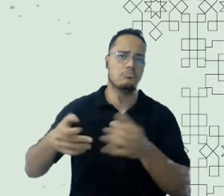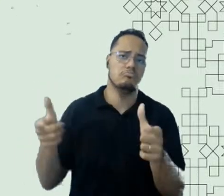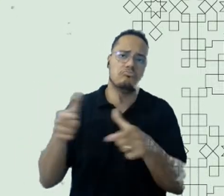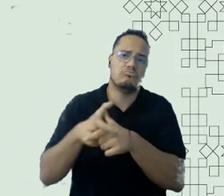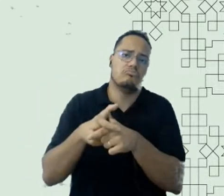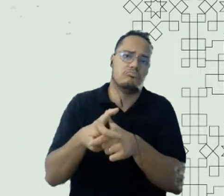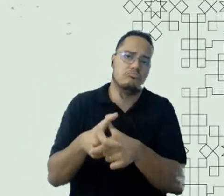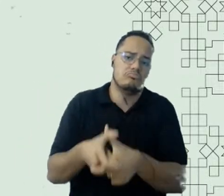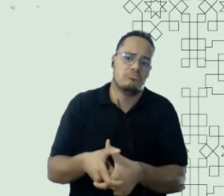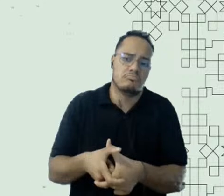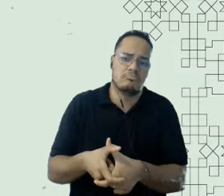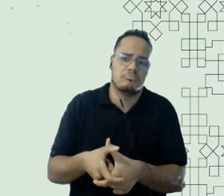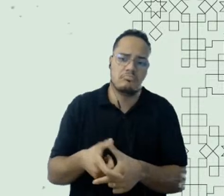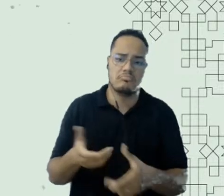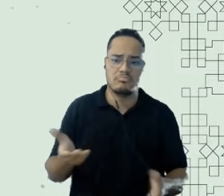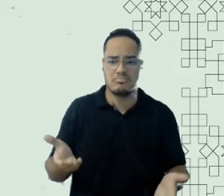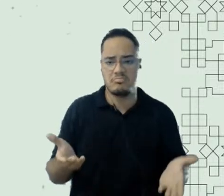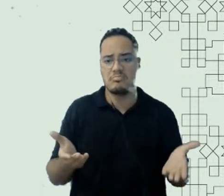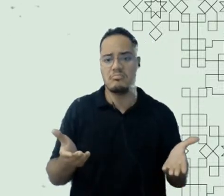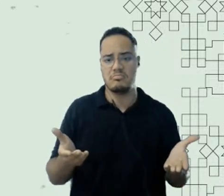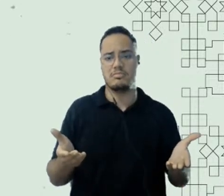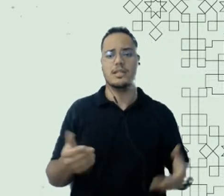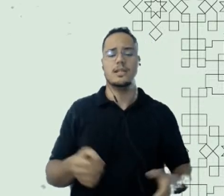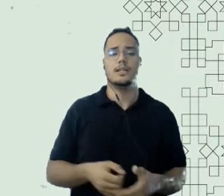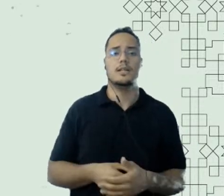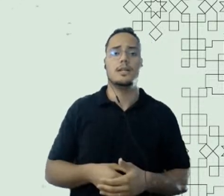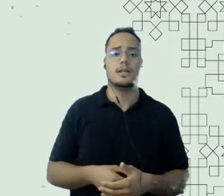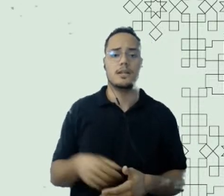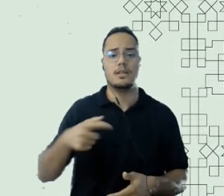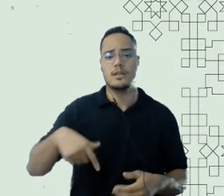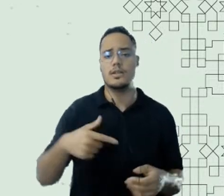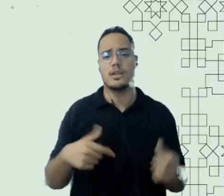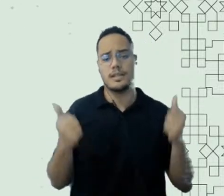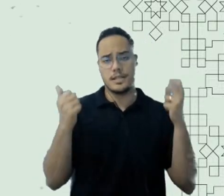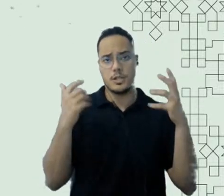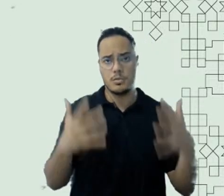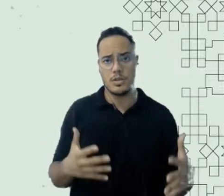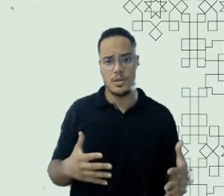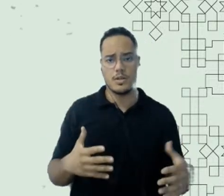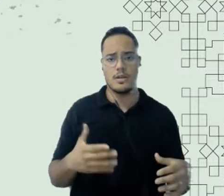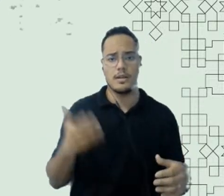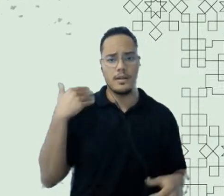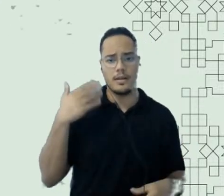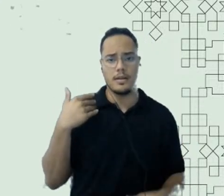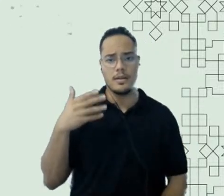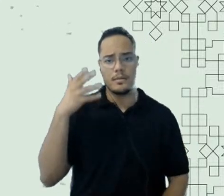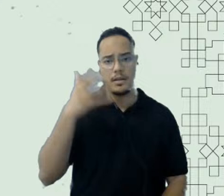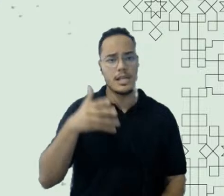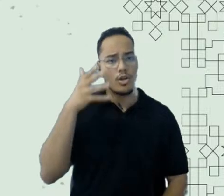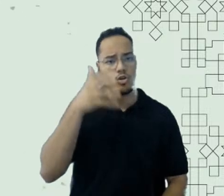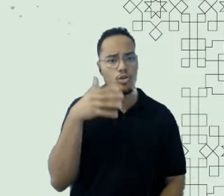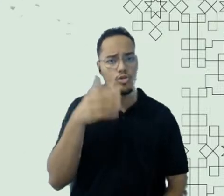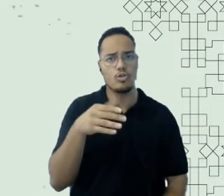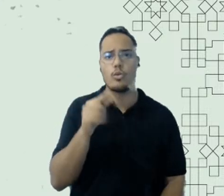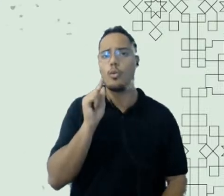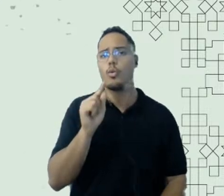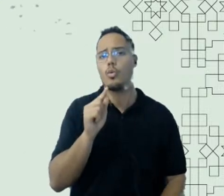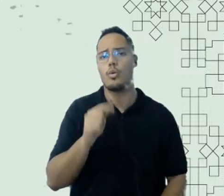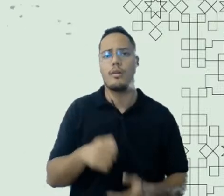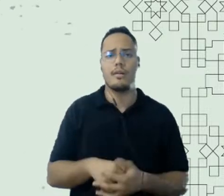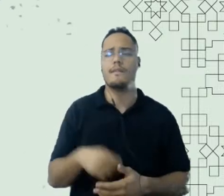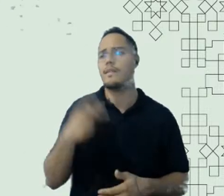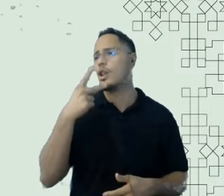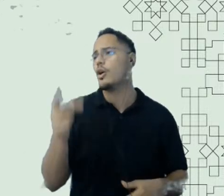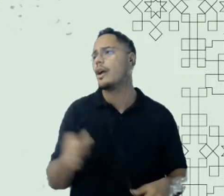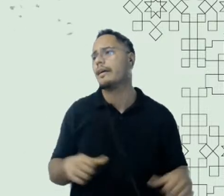mentioned, the discourse by the time of the discussion was, oh, it will be terrible for freedom of expression, but it seems that things